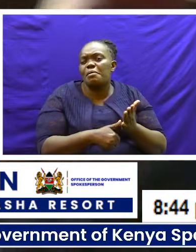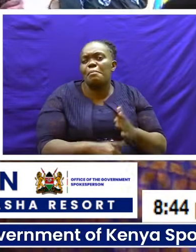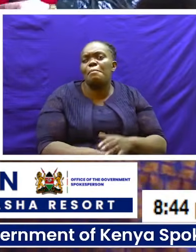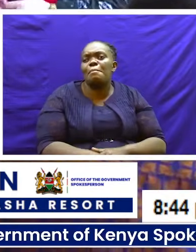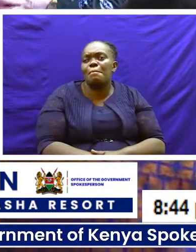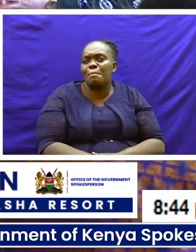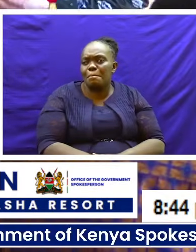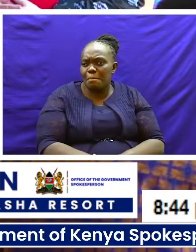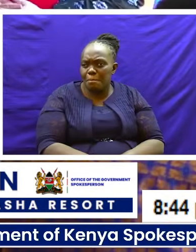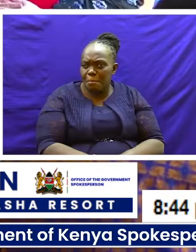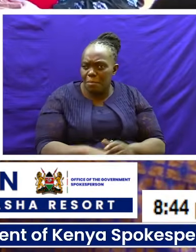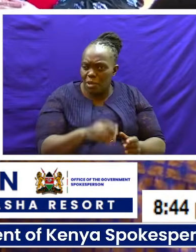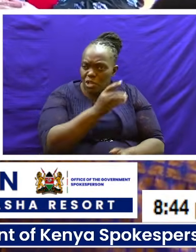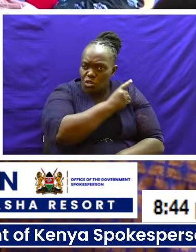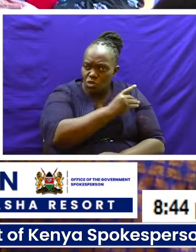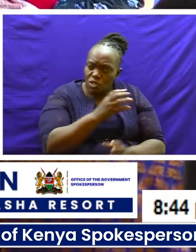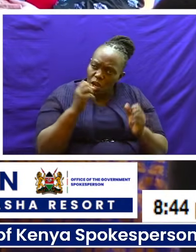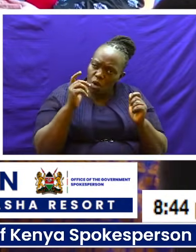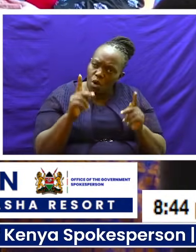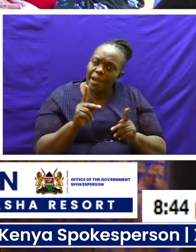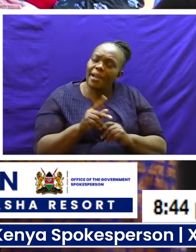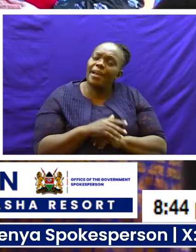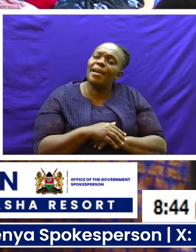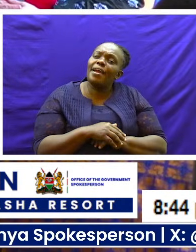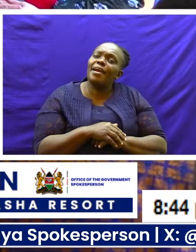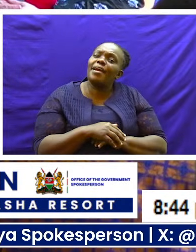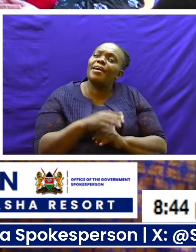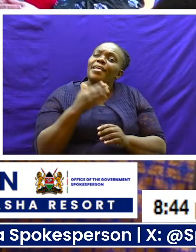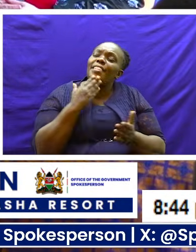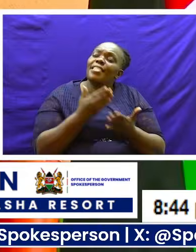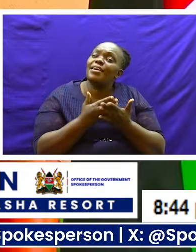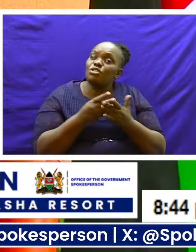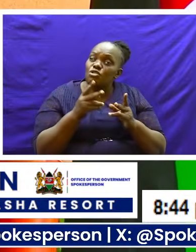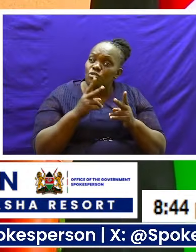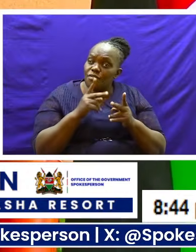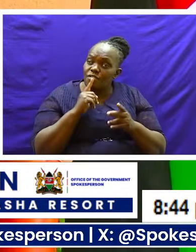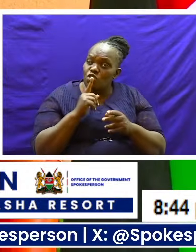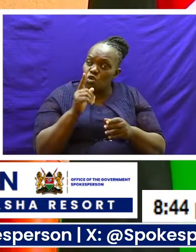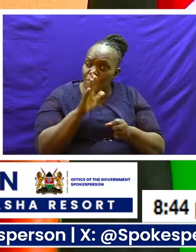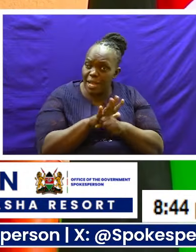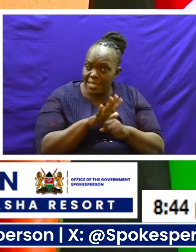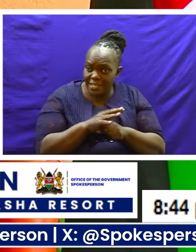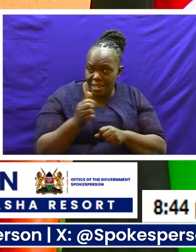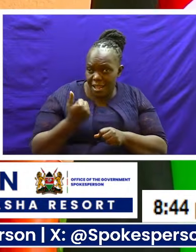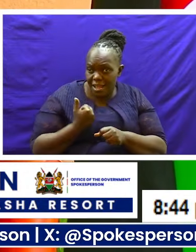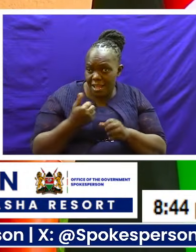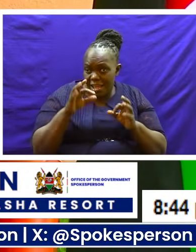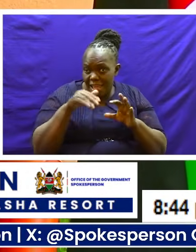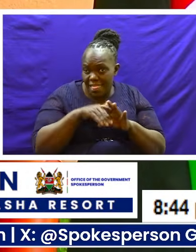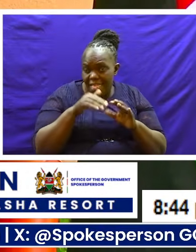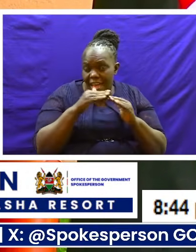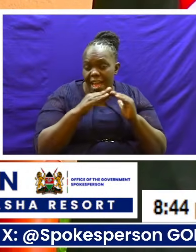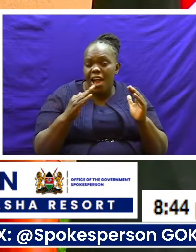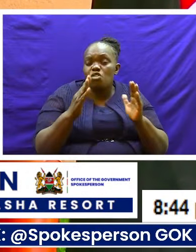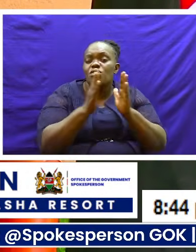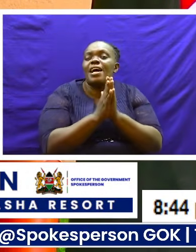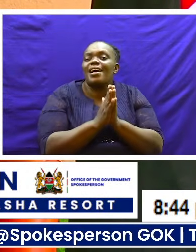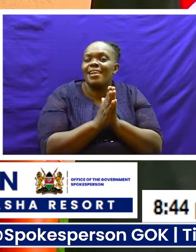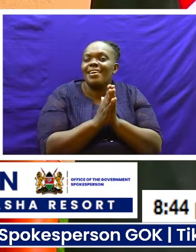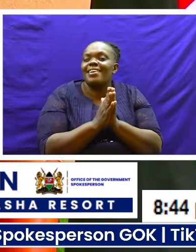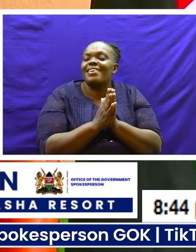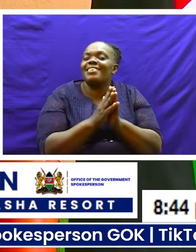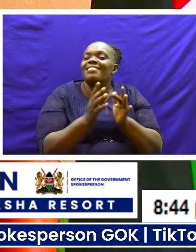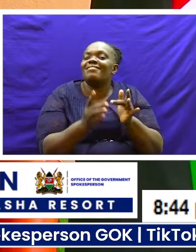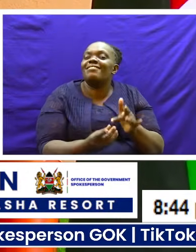Okay, Daktari? Thank you so much, the ladies in the house, and especially